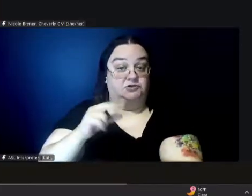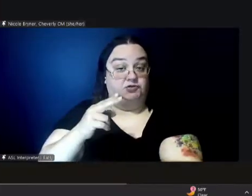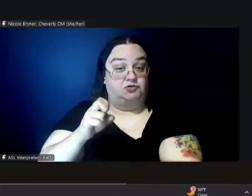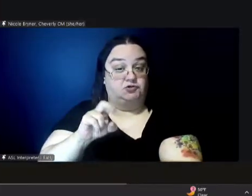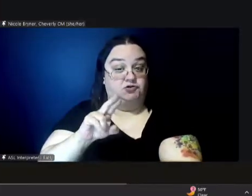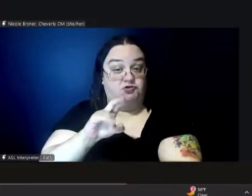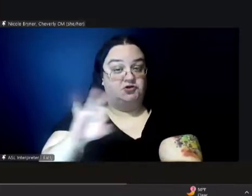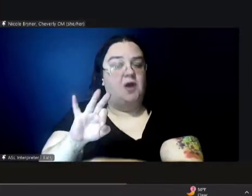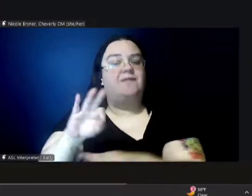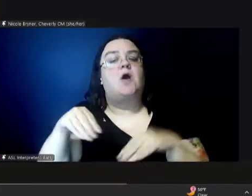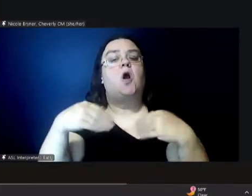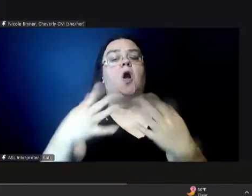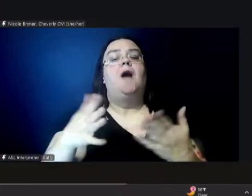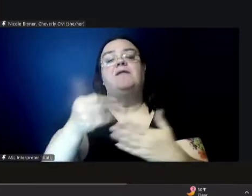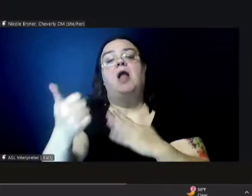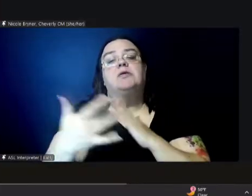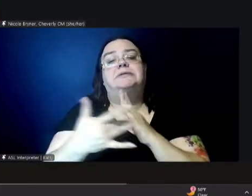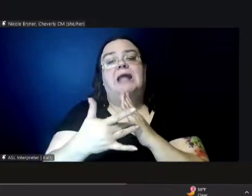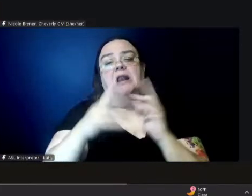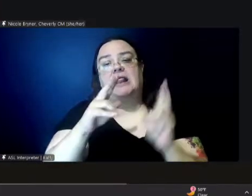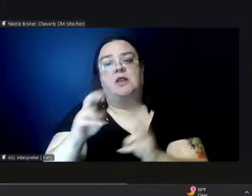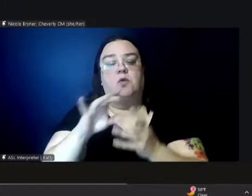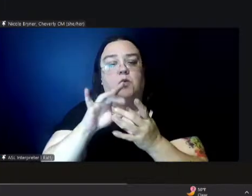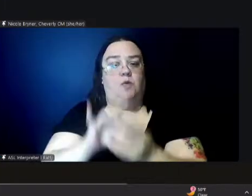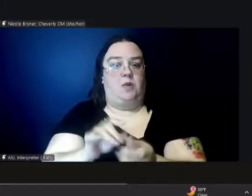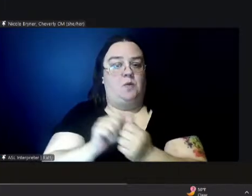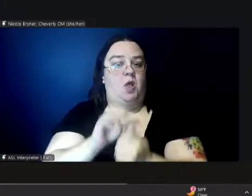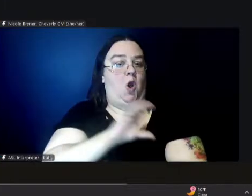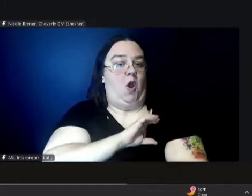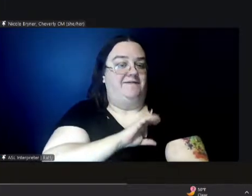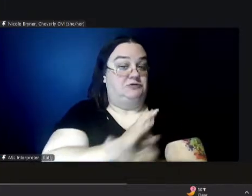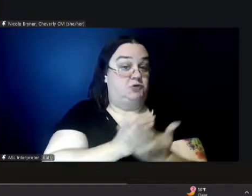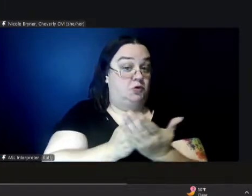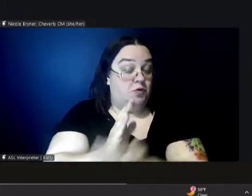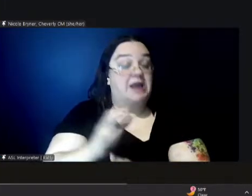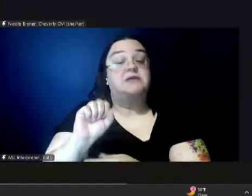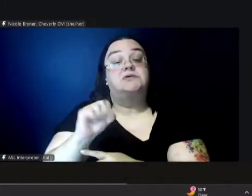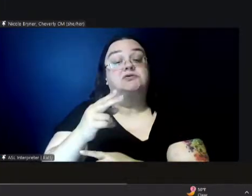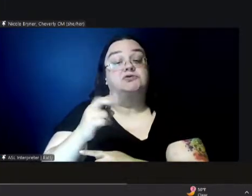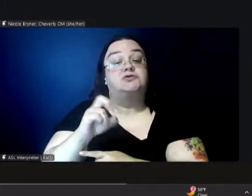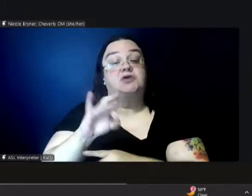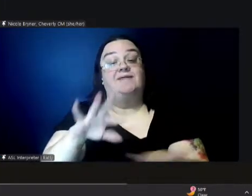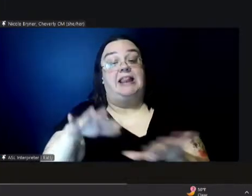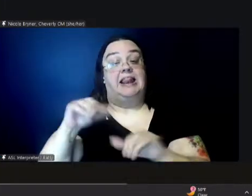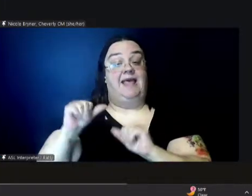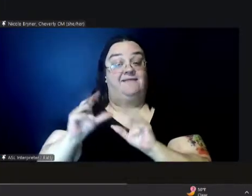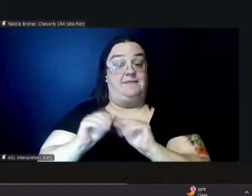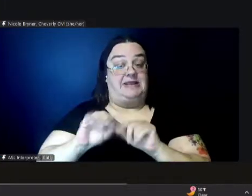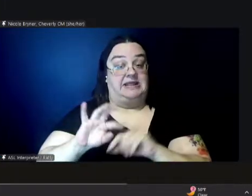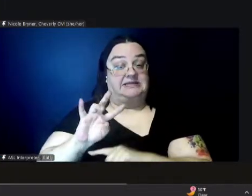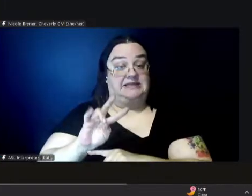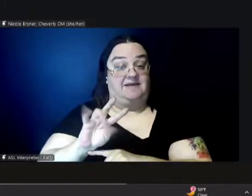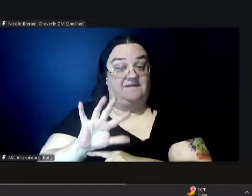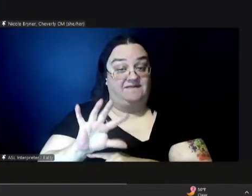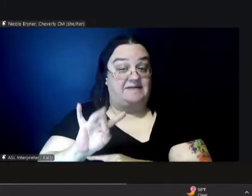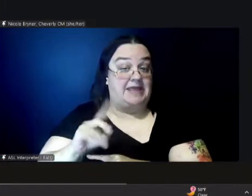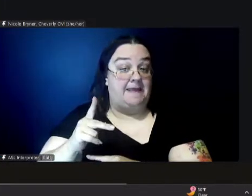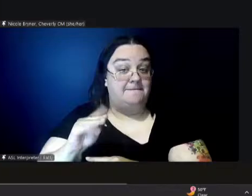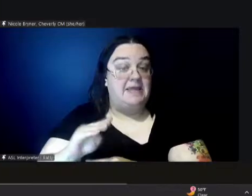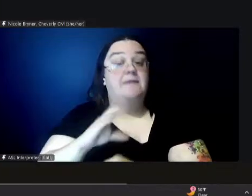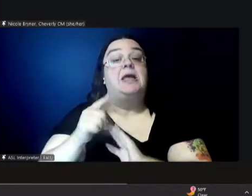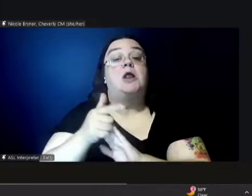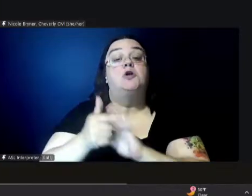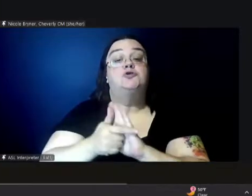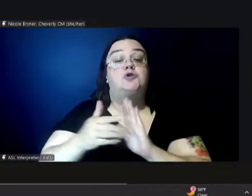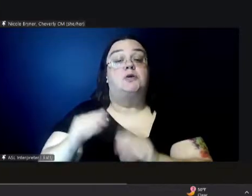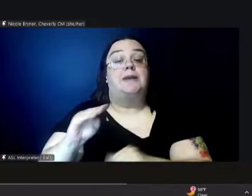other technical issues regarding officer rights. Sheriff DeWeese left the meeting at 7:58 p.m. and Attorney Miller left